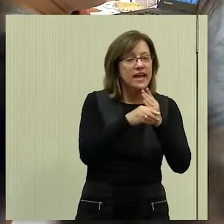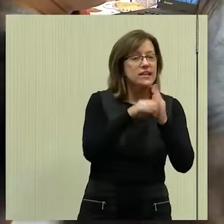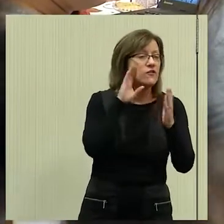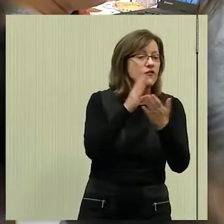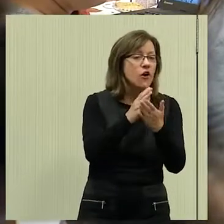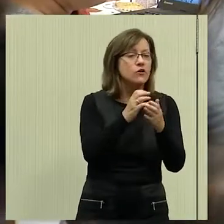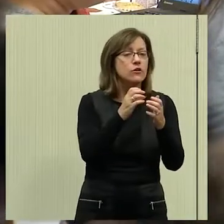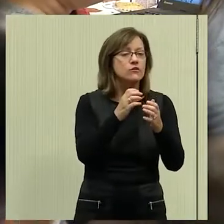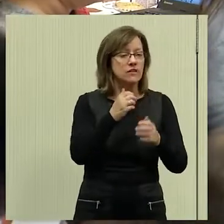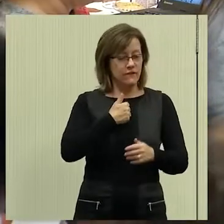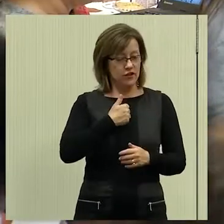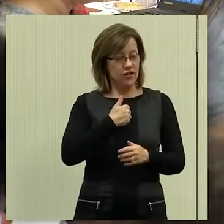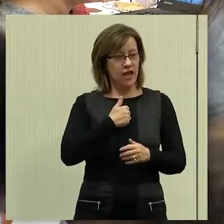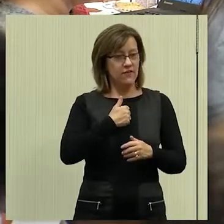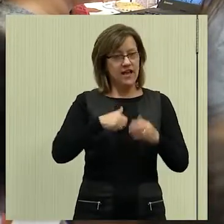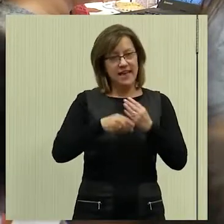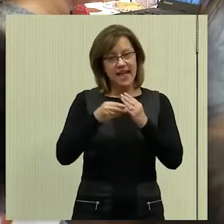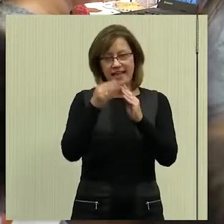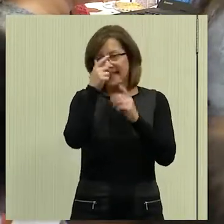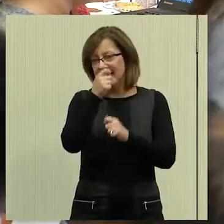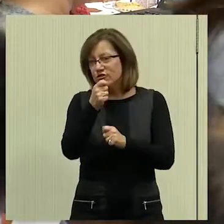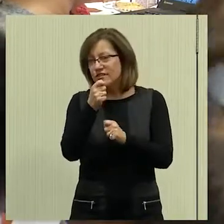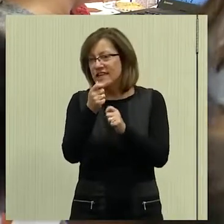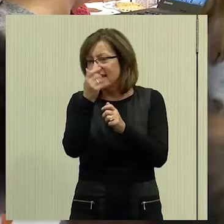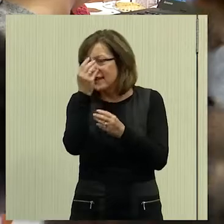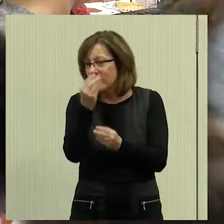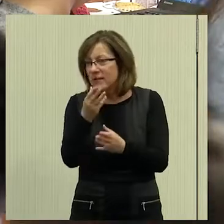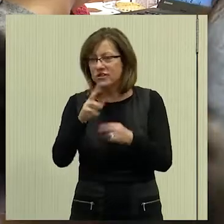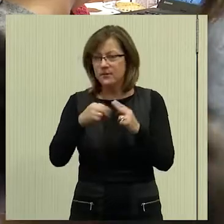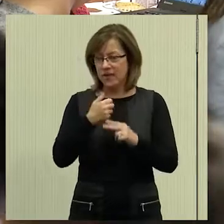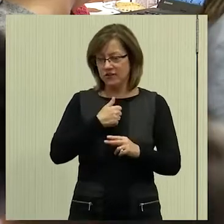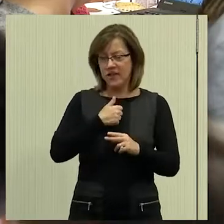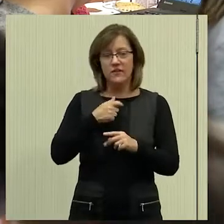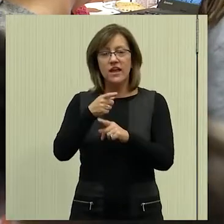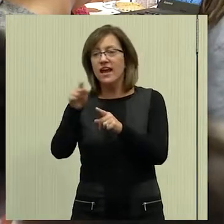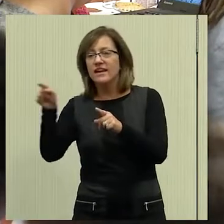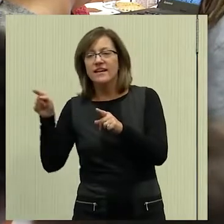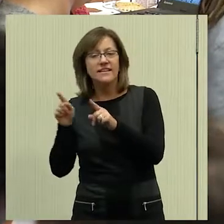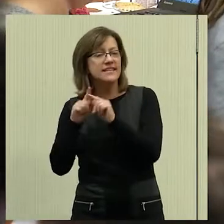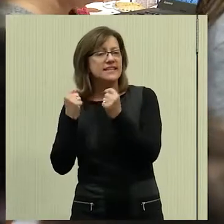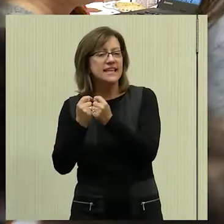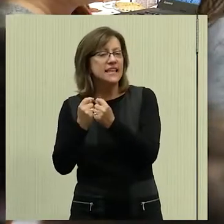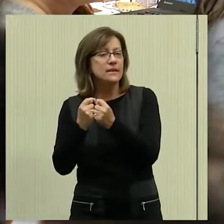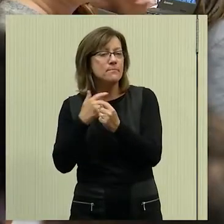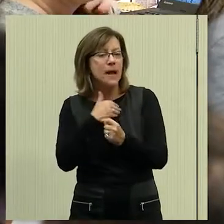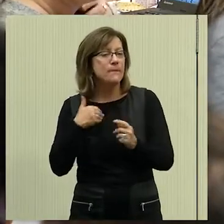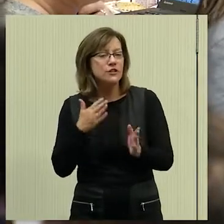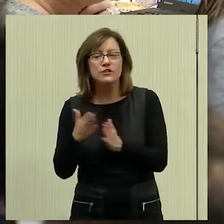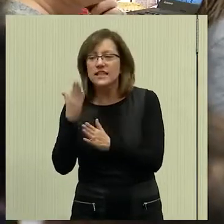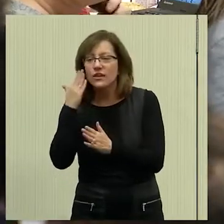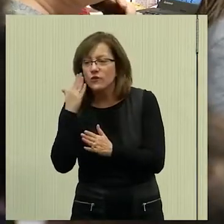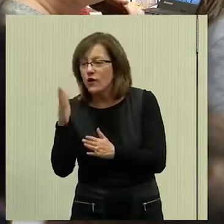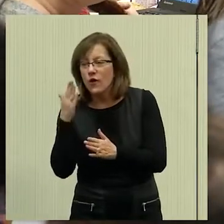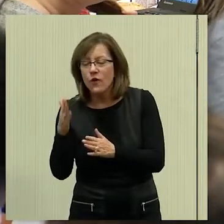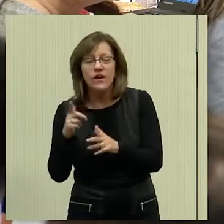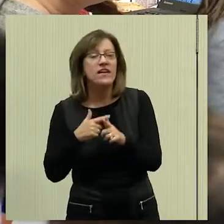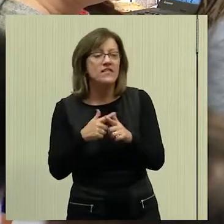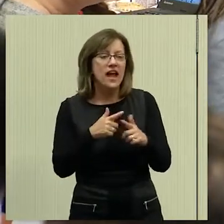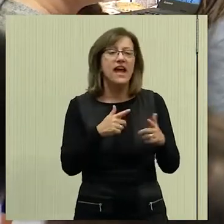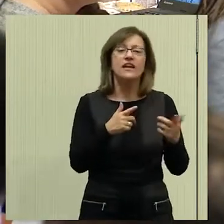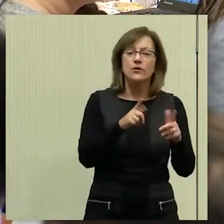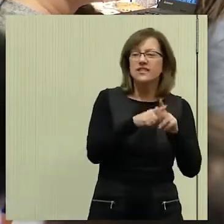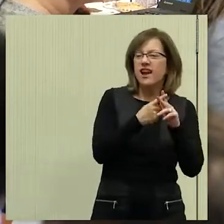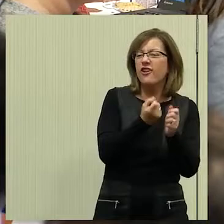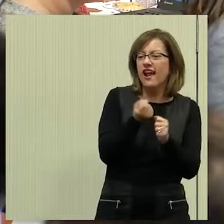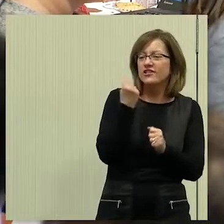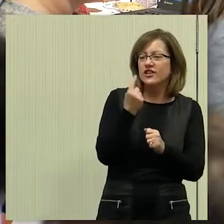information that we didn't think people on our teams would know. And Becca's been putting them out all last year. So it was like a new staff member of the week to kind of get to